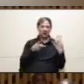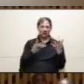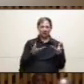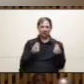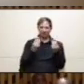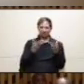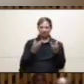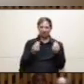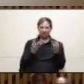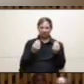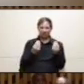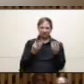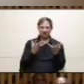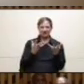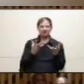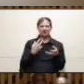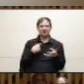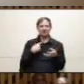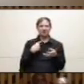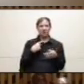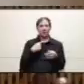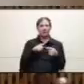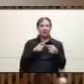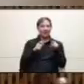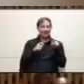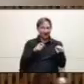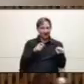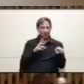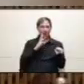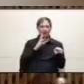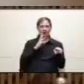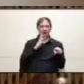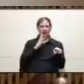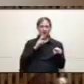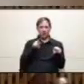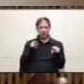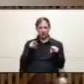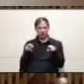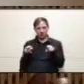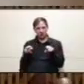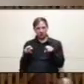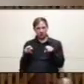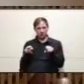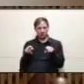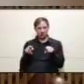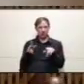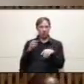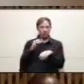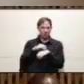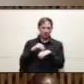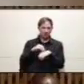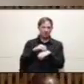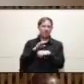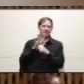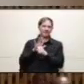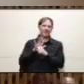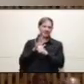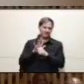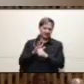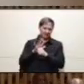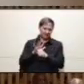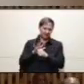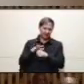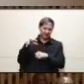marshland, sometimes it's that water table is high, or when we have a problem on the pump stations, but the